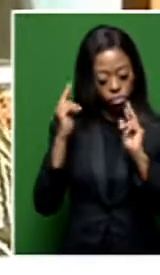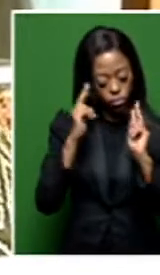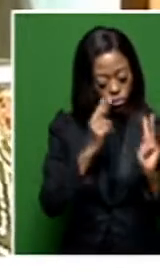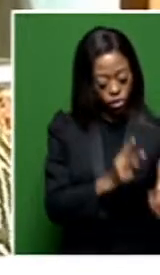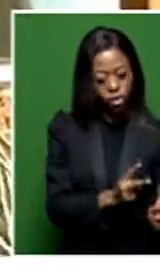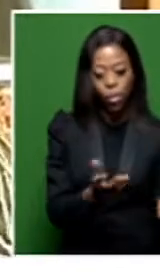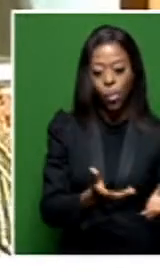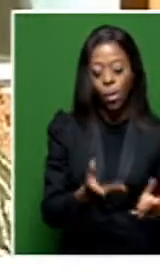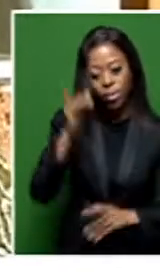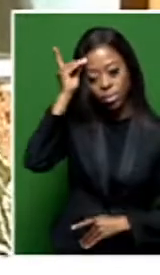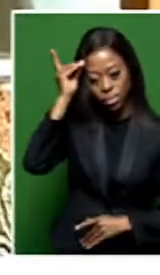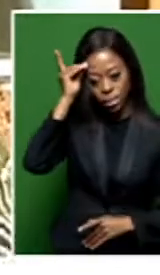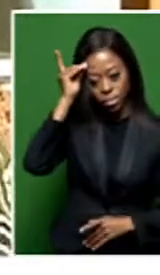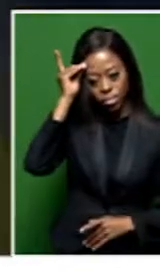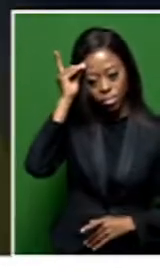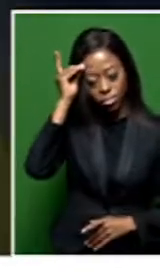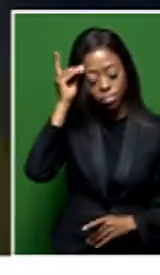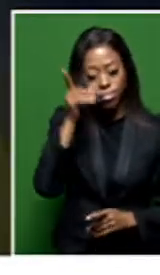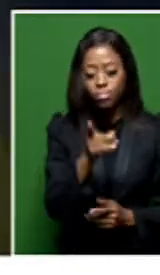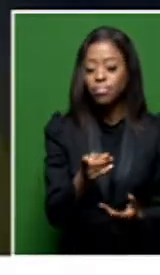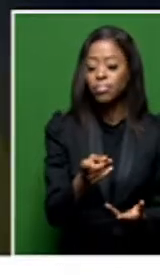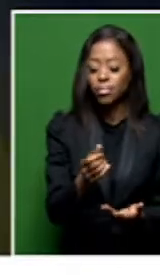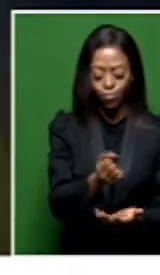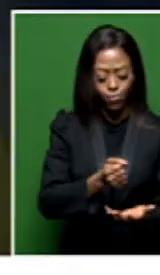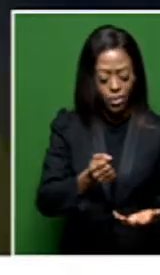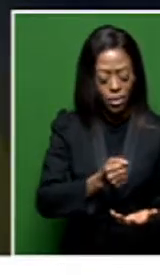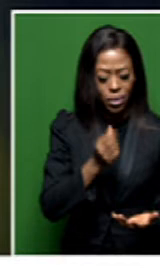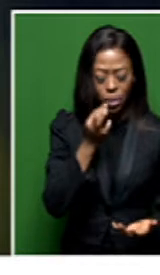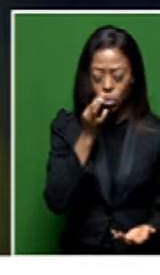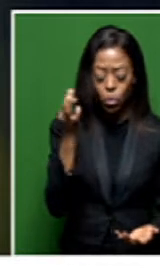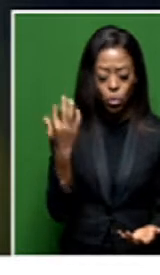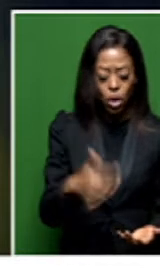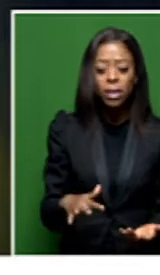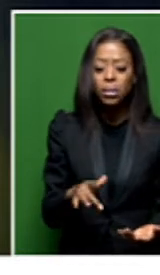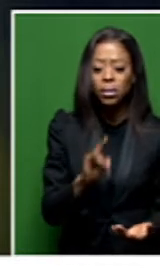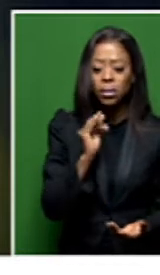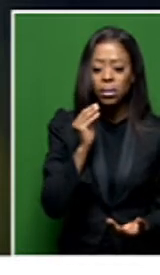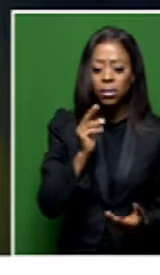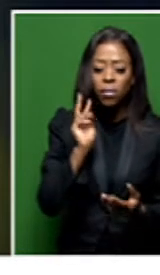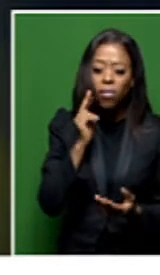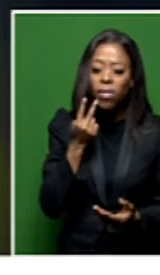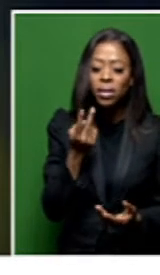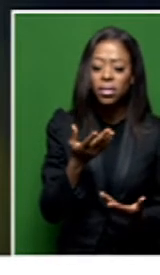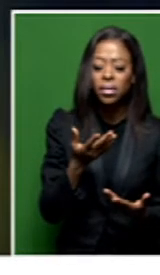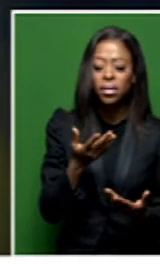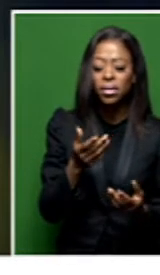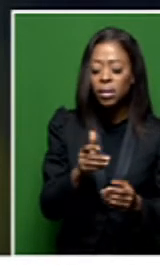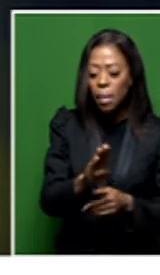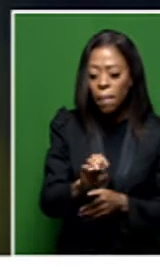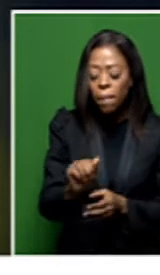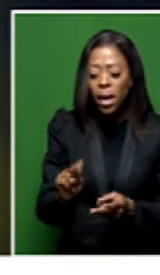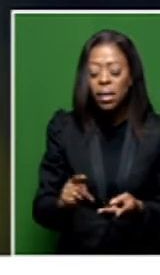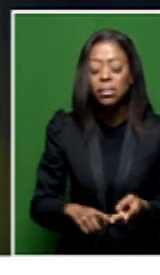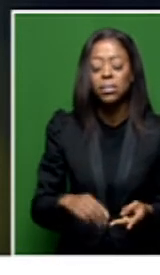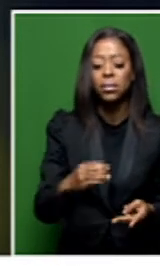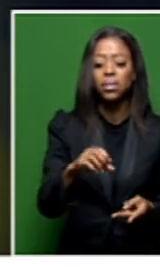her in Durban, and she would cook the most amazing, also vegetarian meals. So uponji sukari, she would